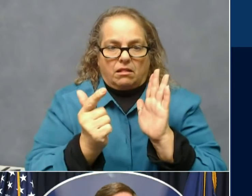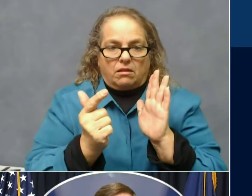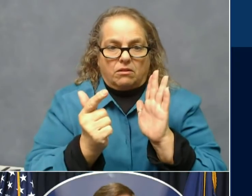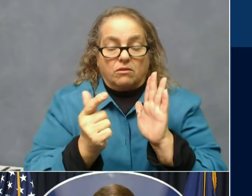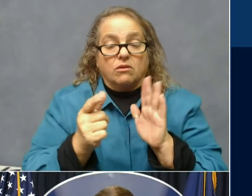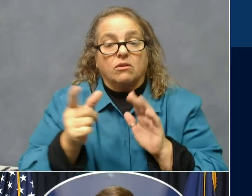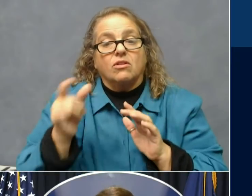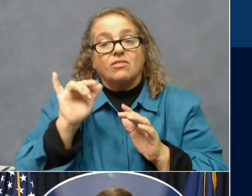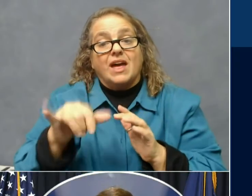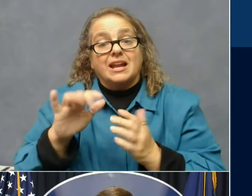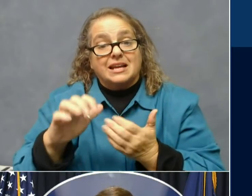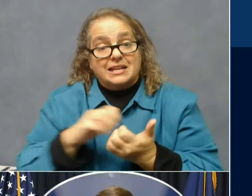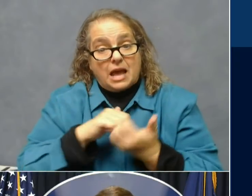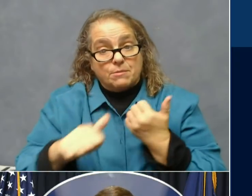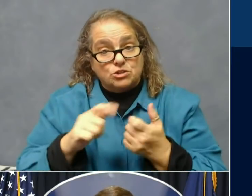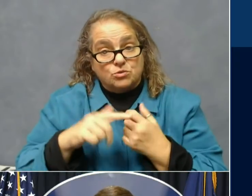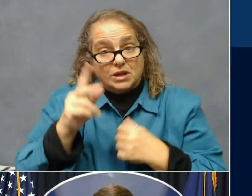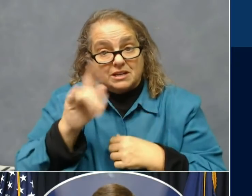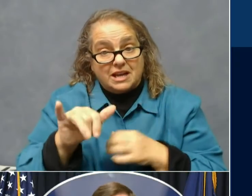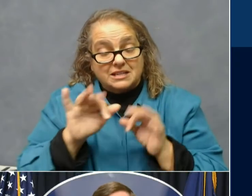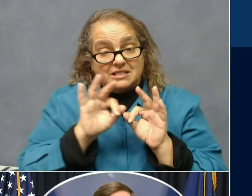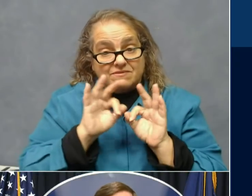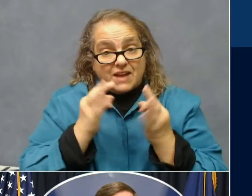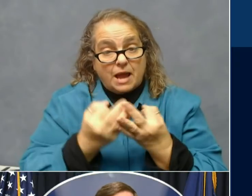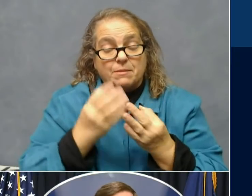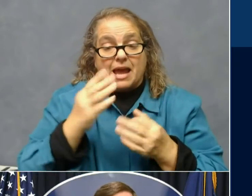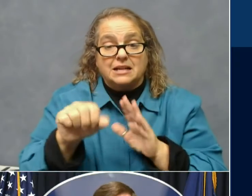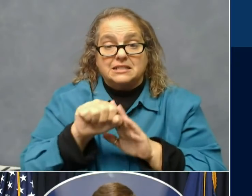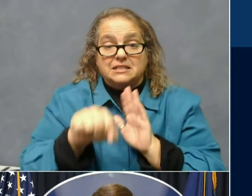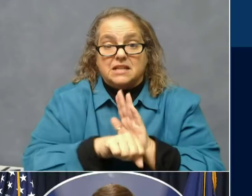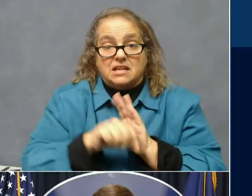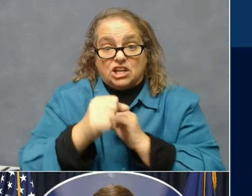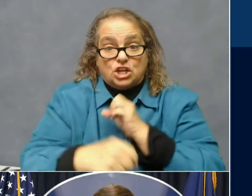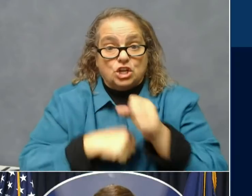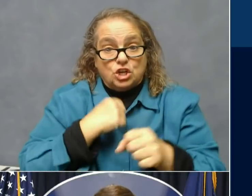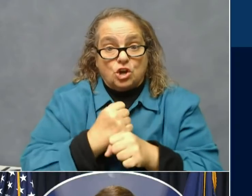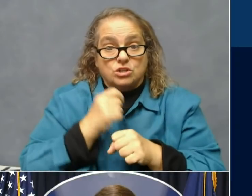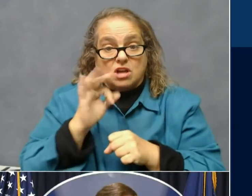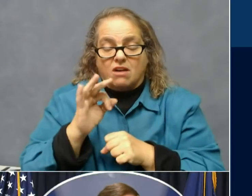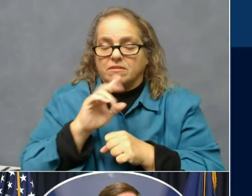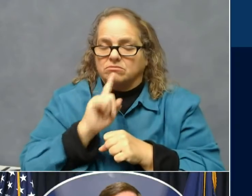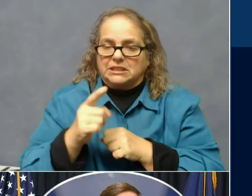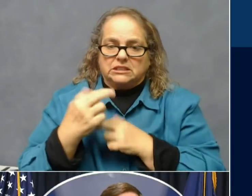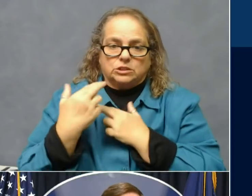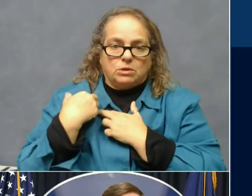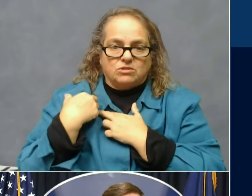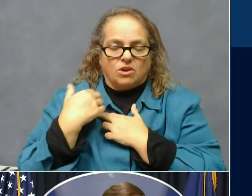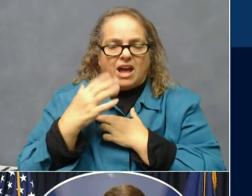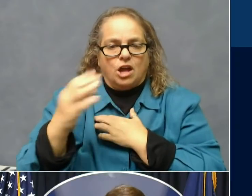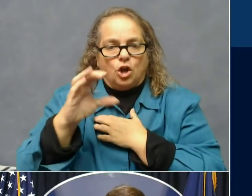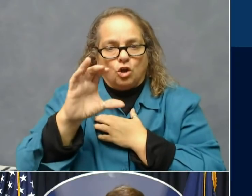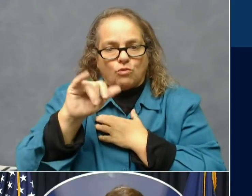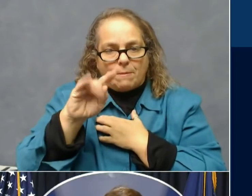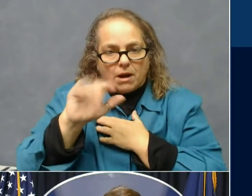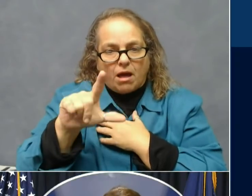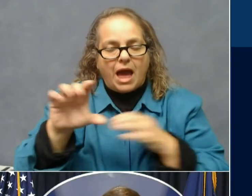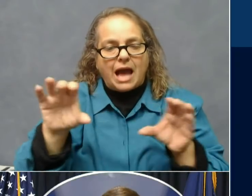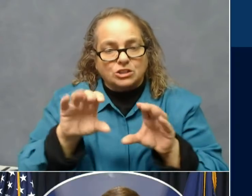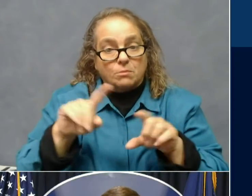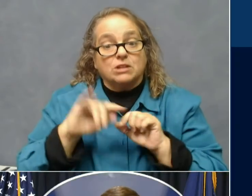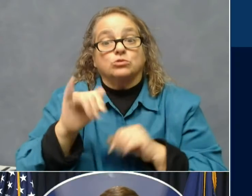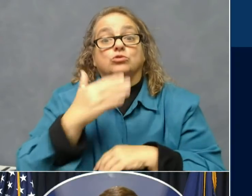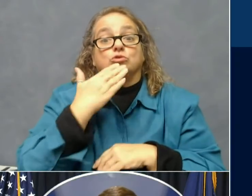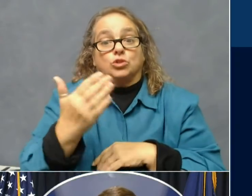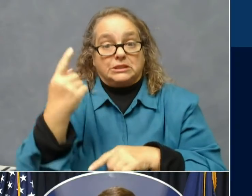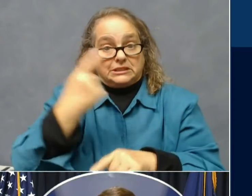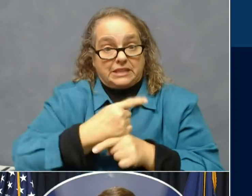and the states from the years of irresponsible and criminal actions. But this is a good day for Kentucky. This